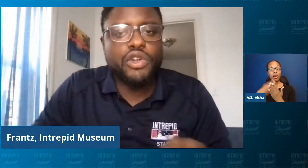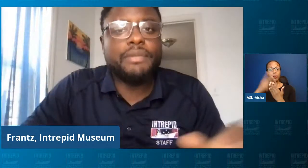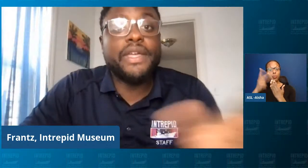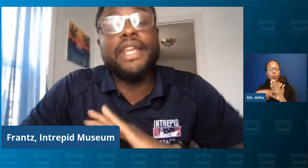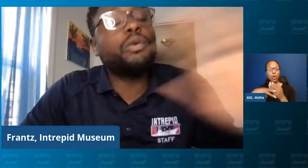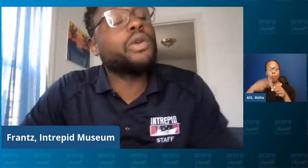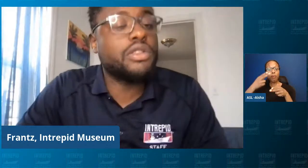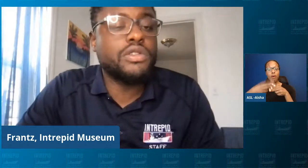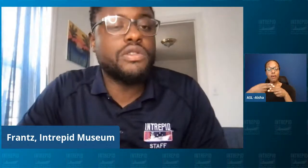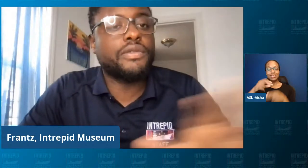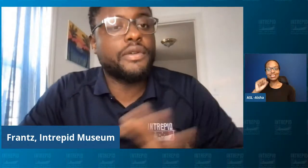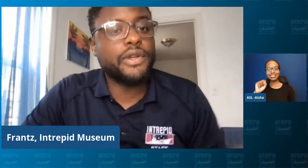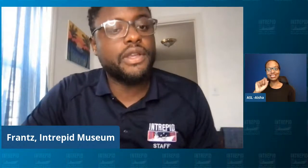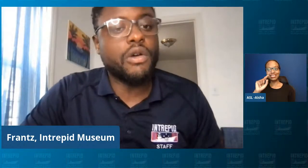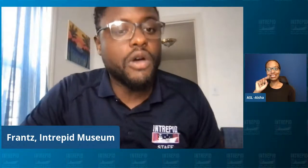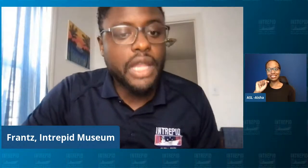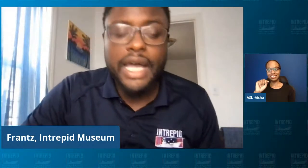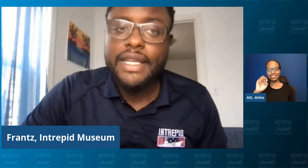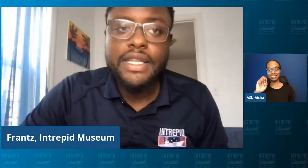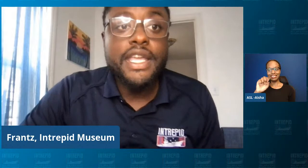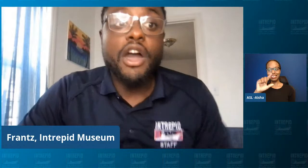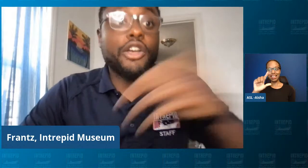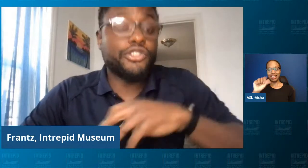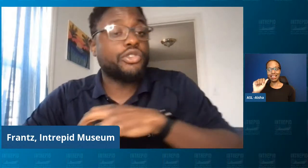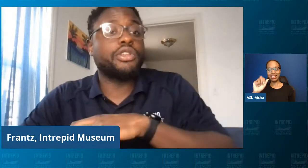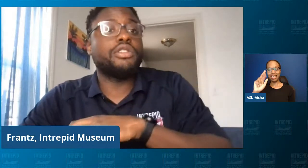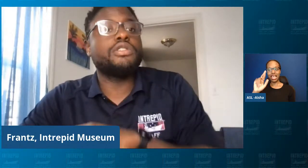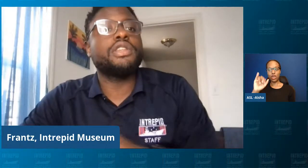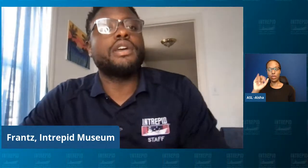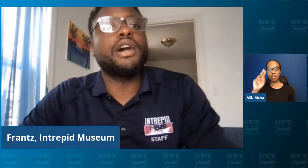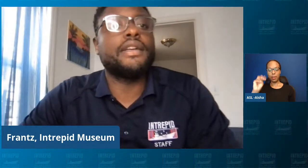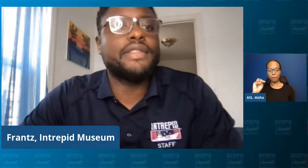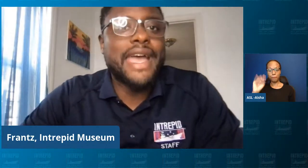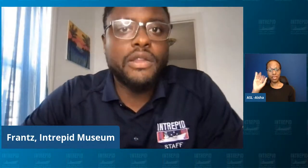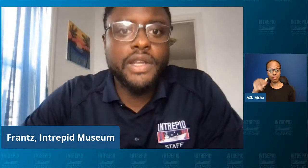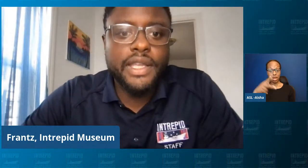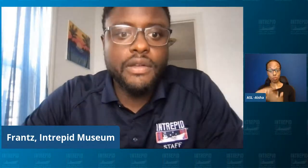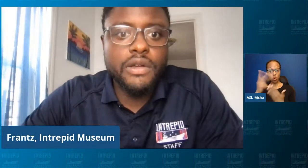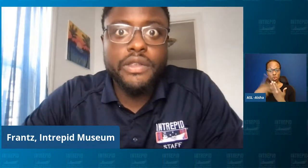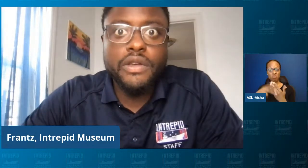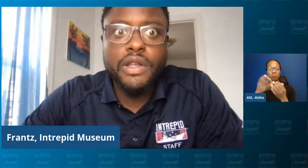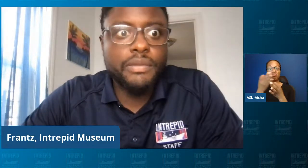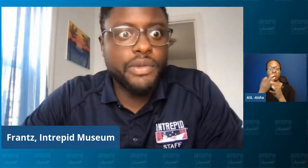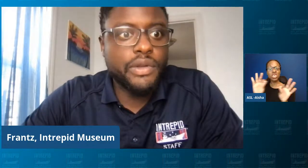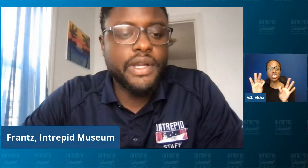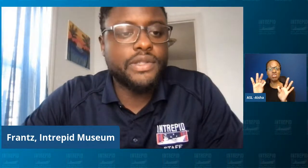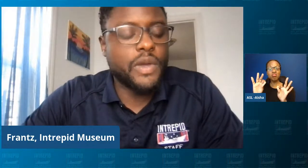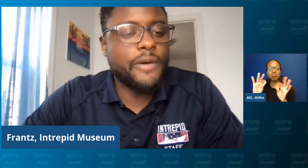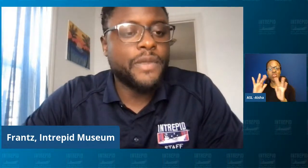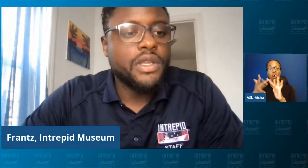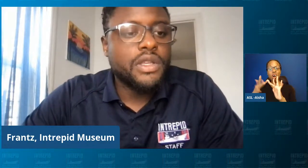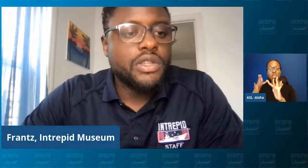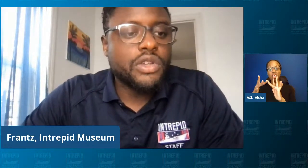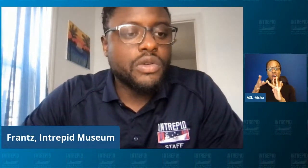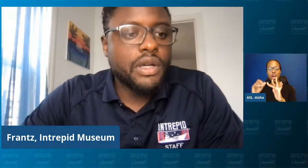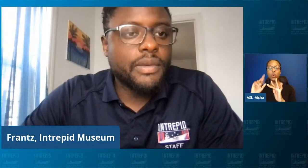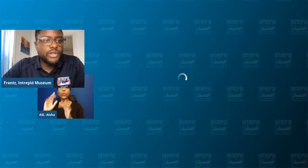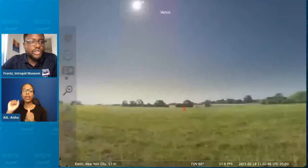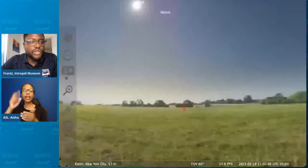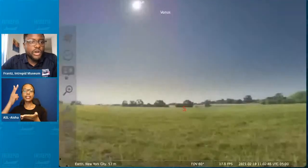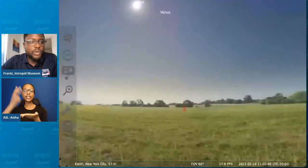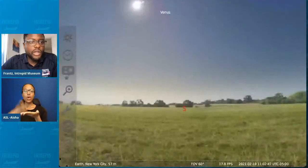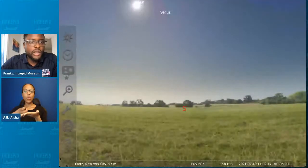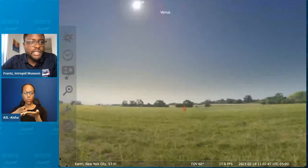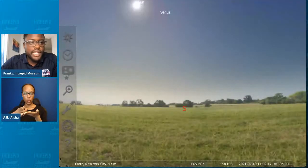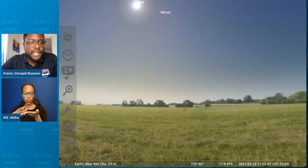techie program that anyone can use for free online. Also, you can use it downloading it on your computer as well. So I'm going